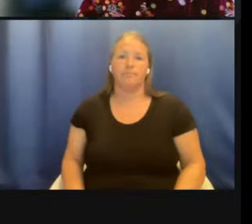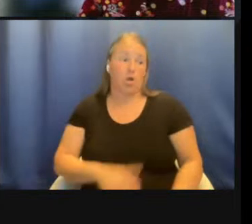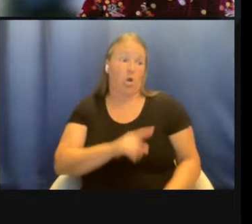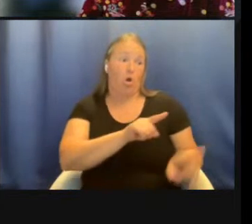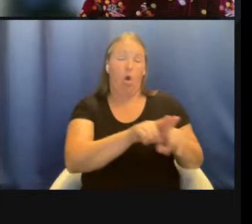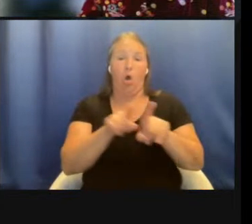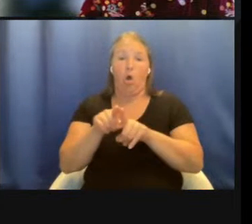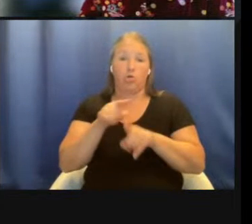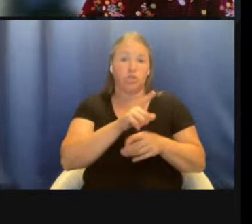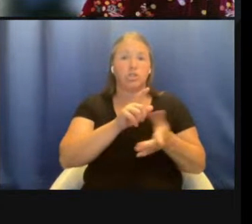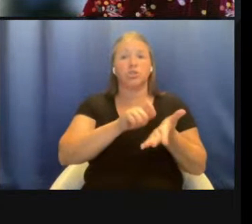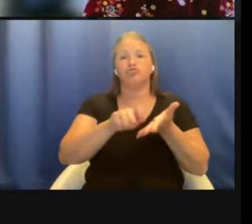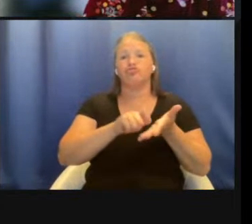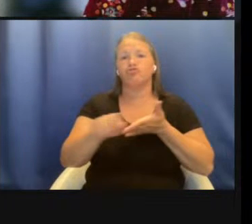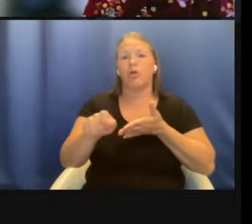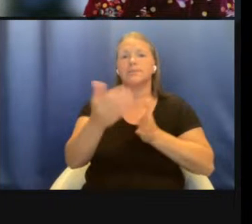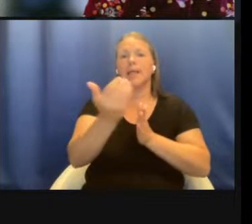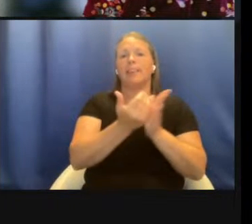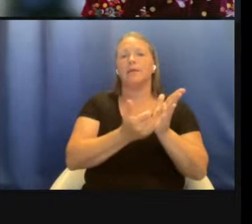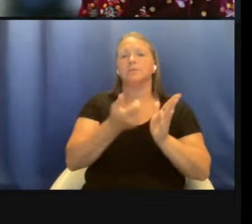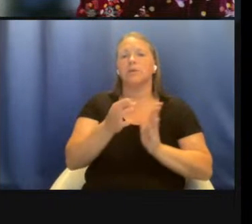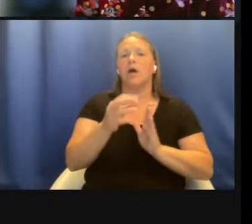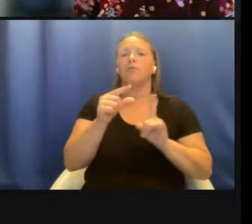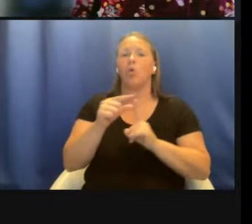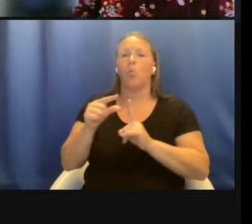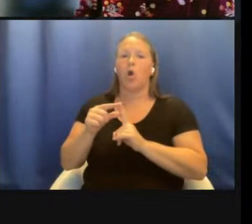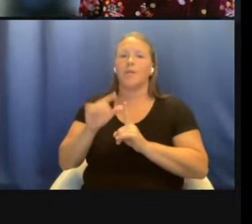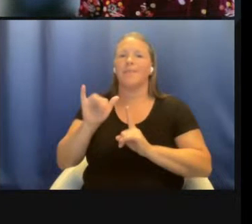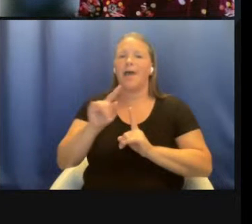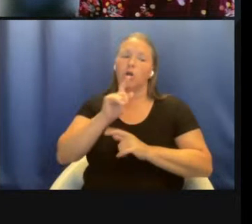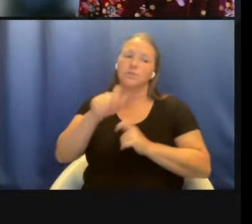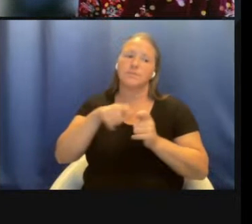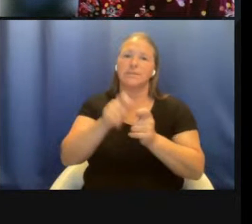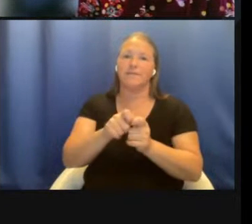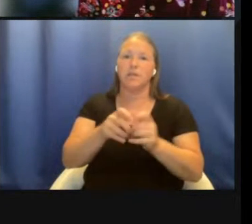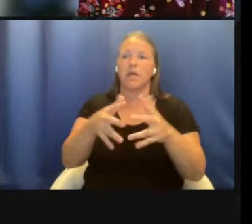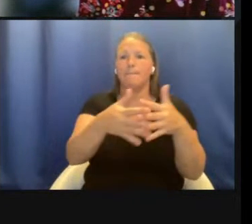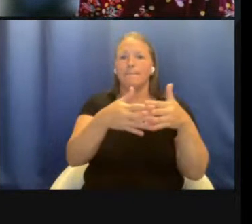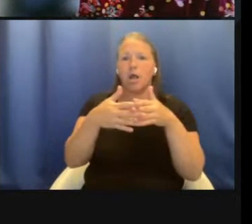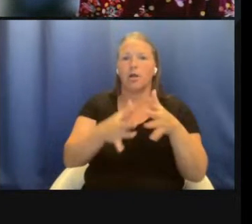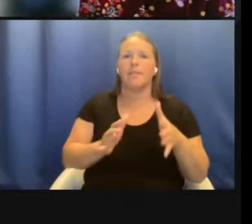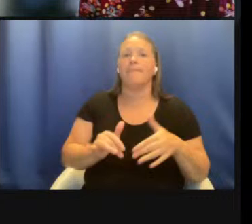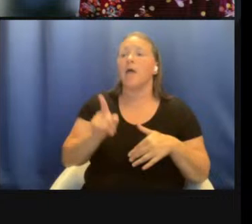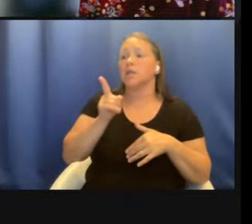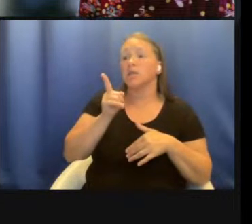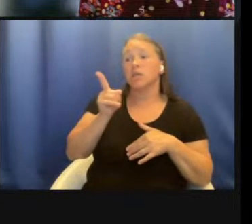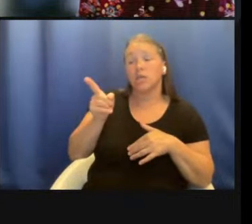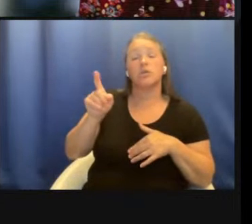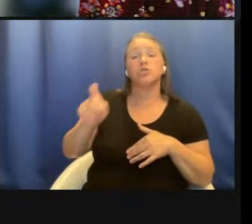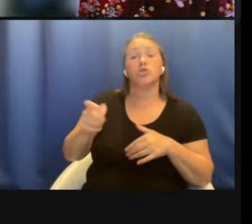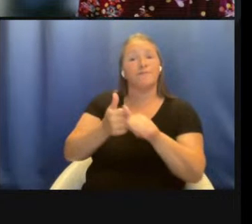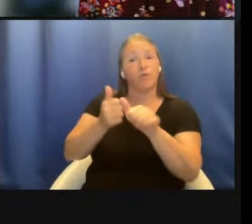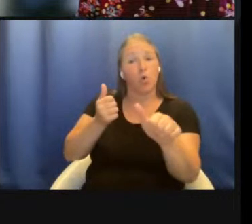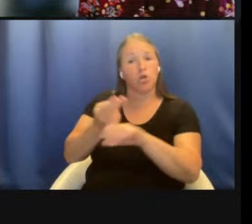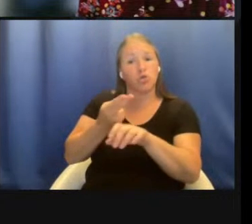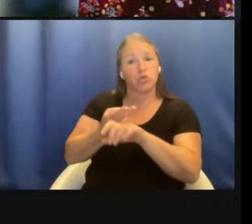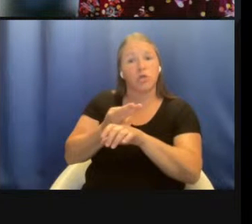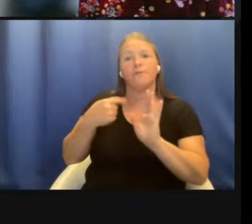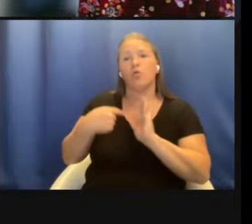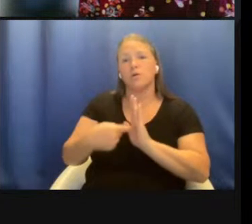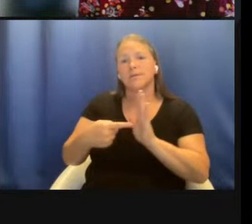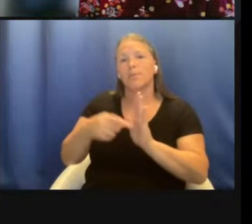are distinctly American, which he should not use, such as coachman, housemaid, sitting room, and he